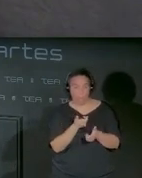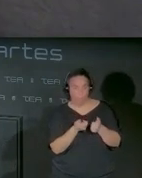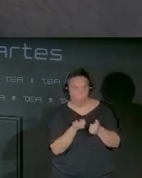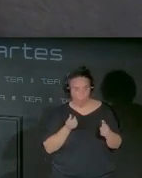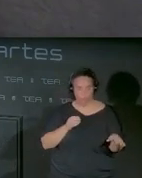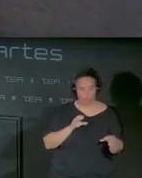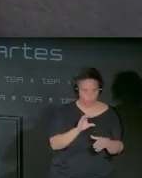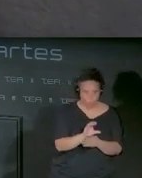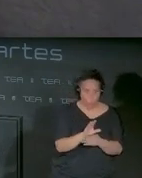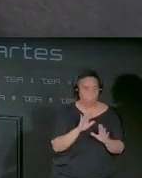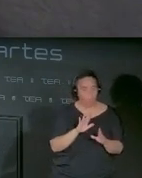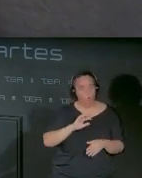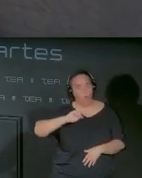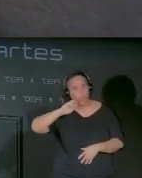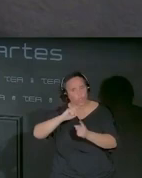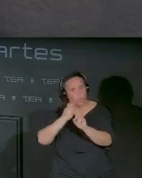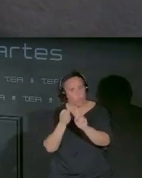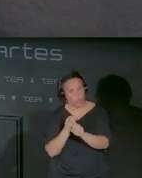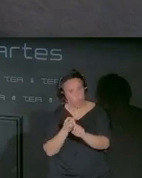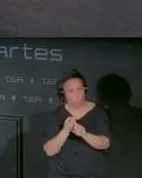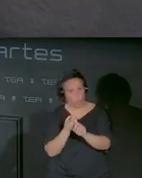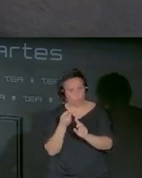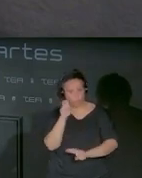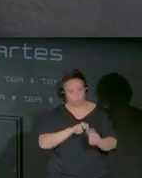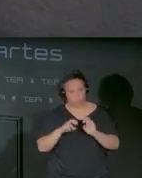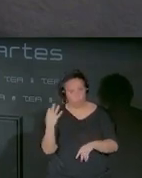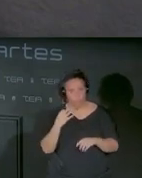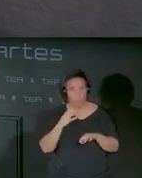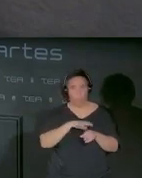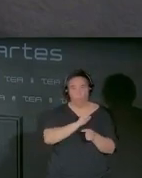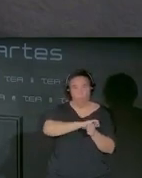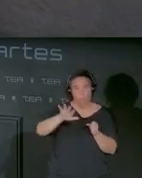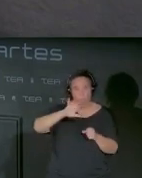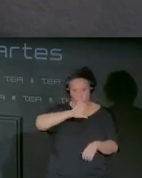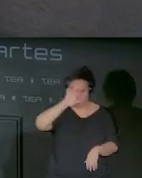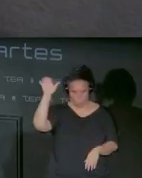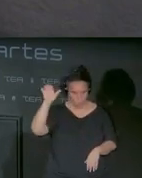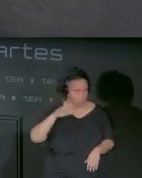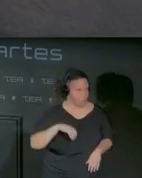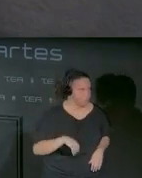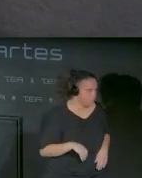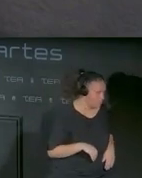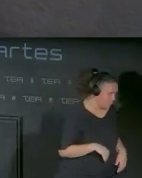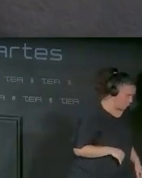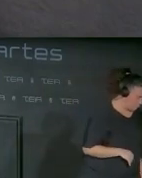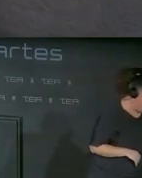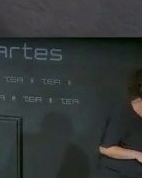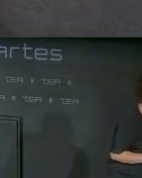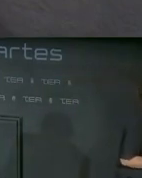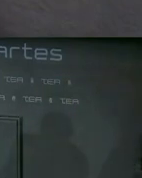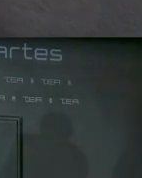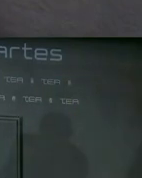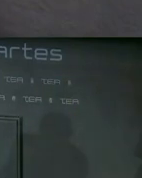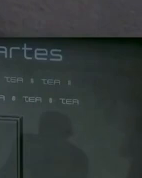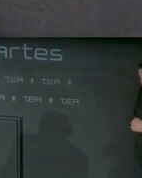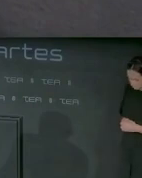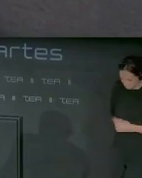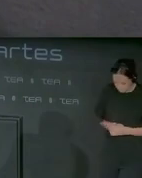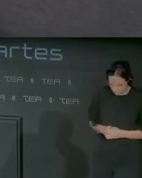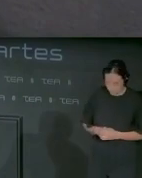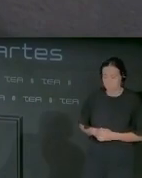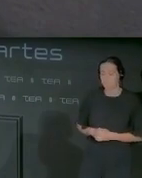Europe, because it's, well, technically video games are supported, but not if it has